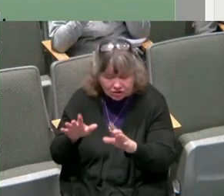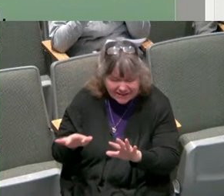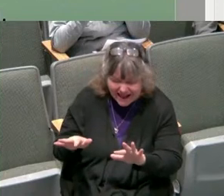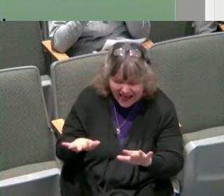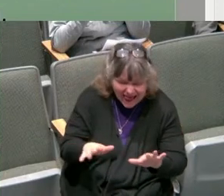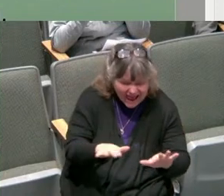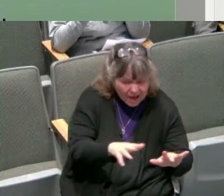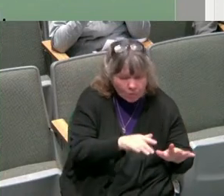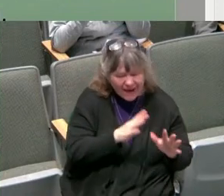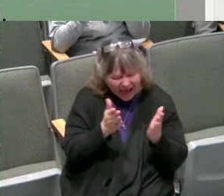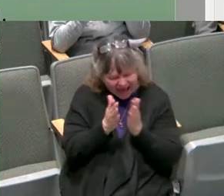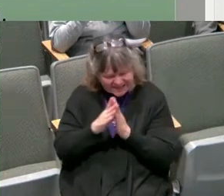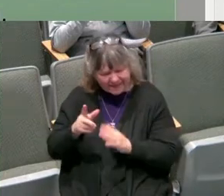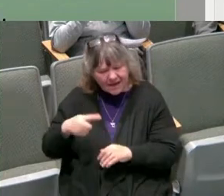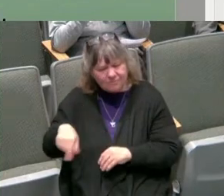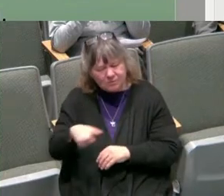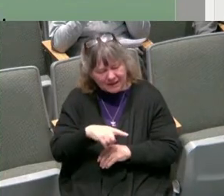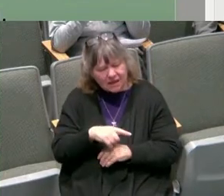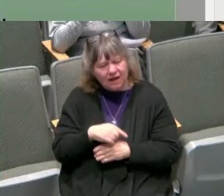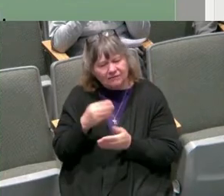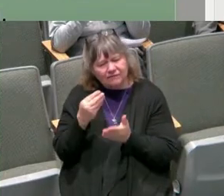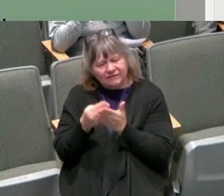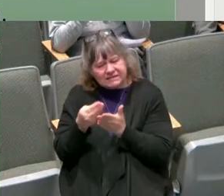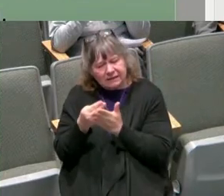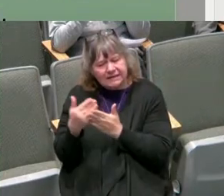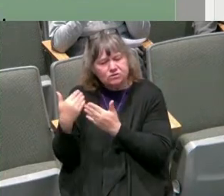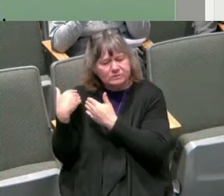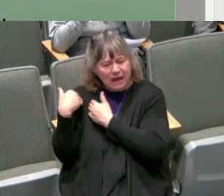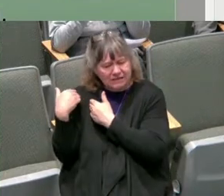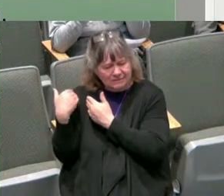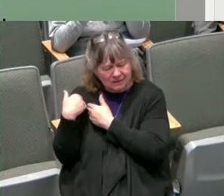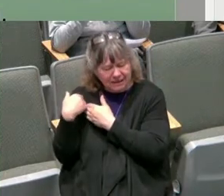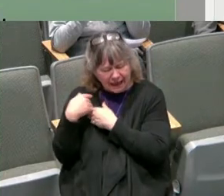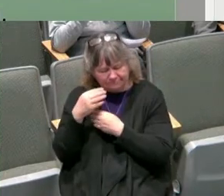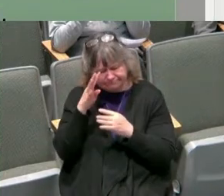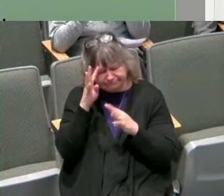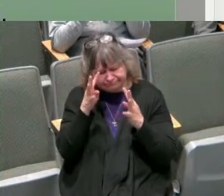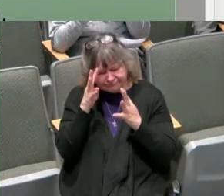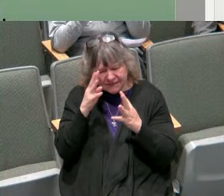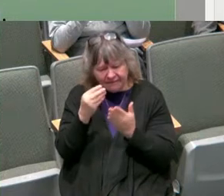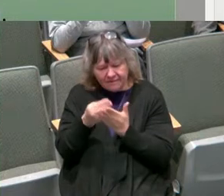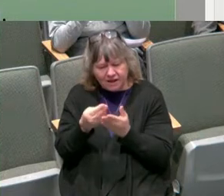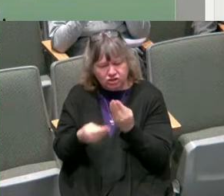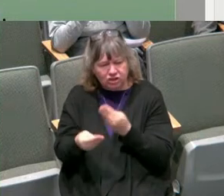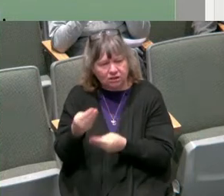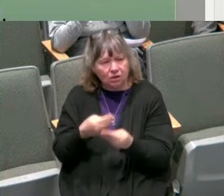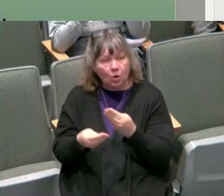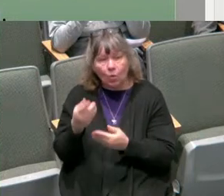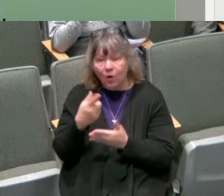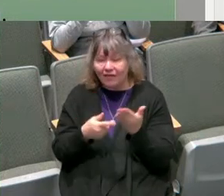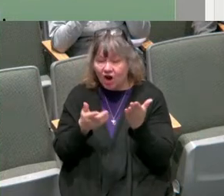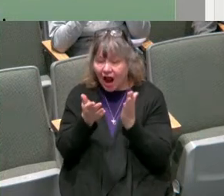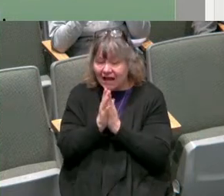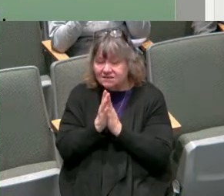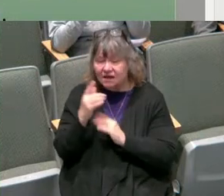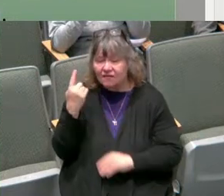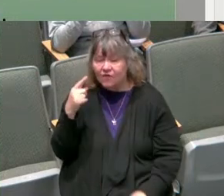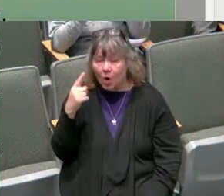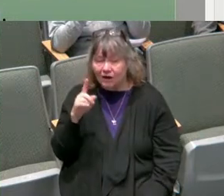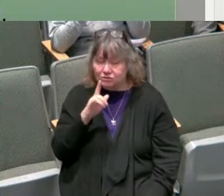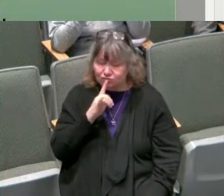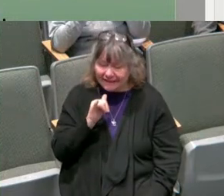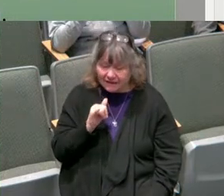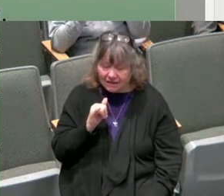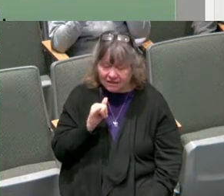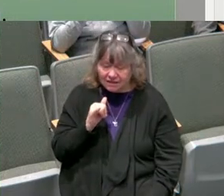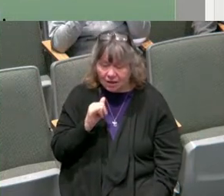them to be very fiscally responsible in putting together the budget what they're asking for are really